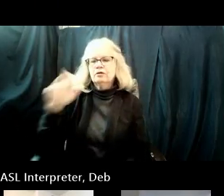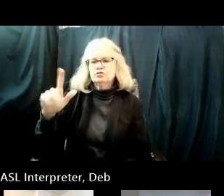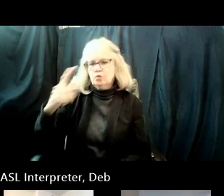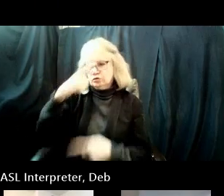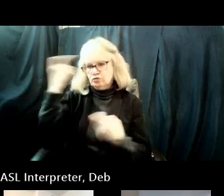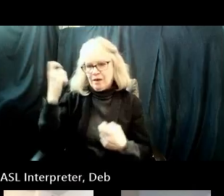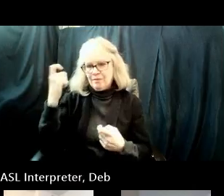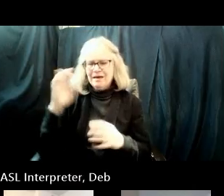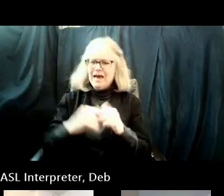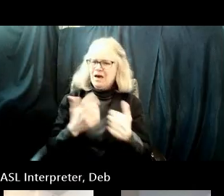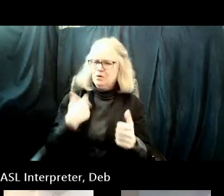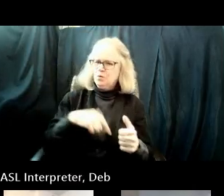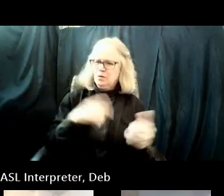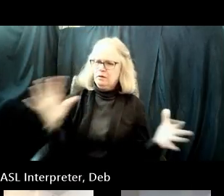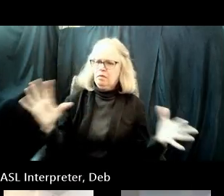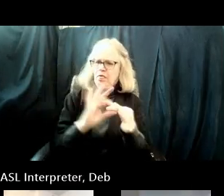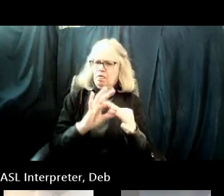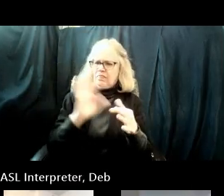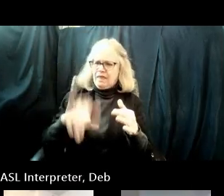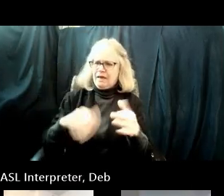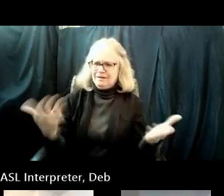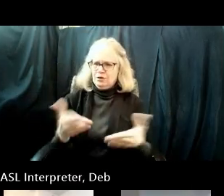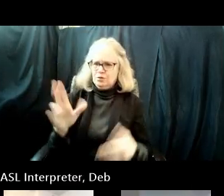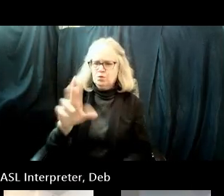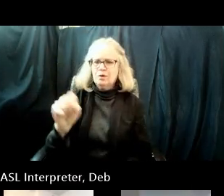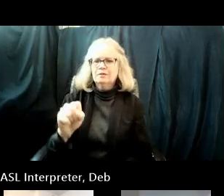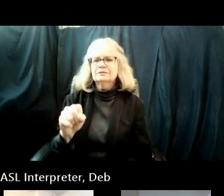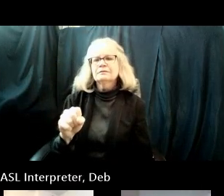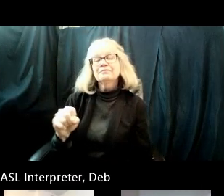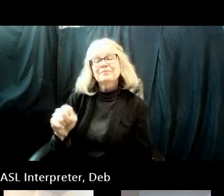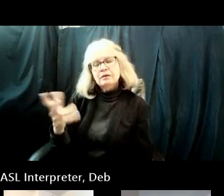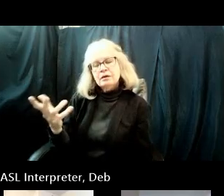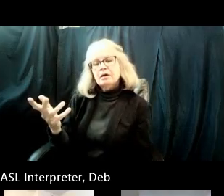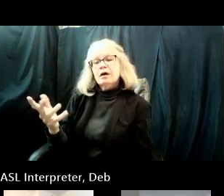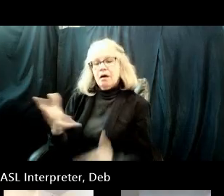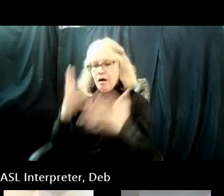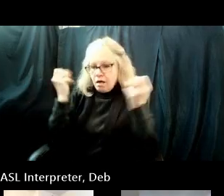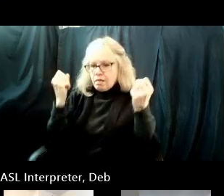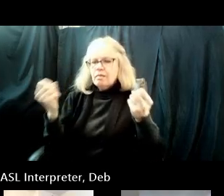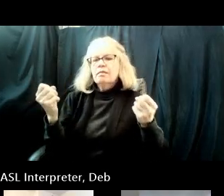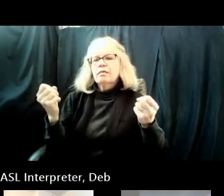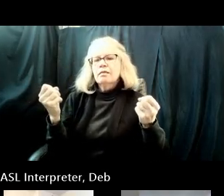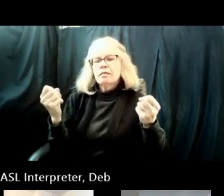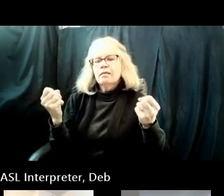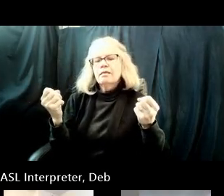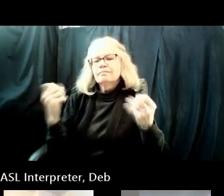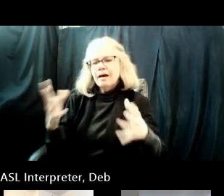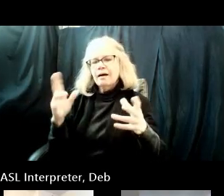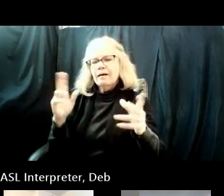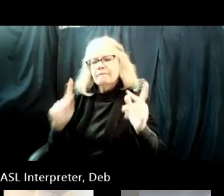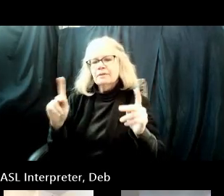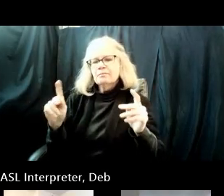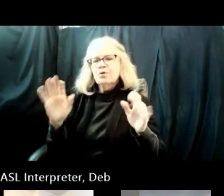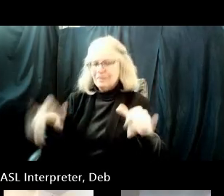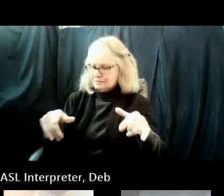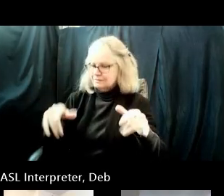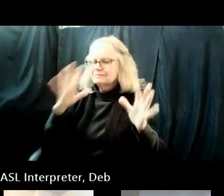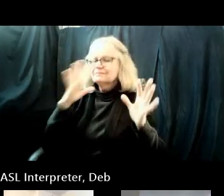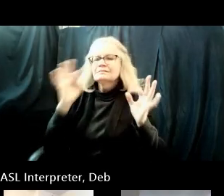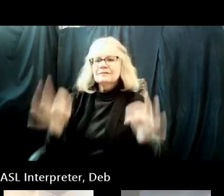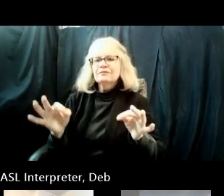in the US? And there's a whole group of folks really that have, and this is definitely